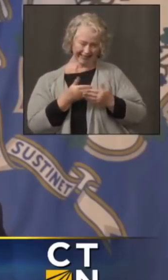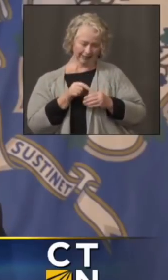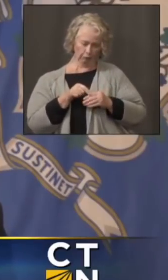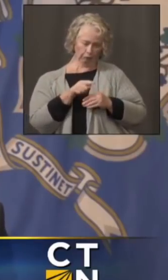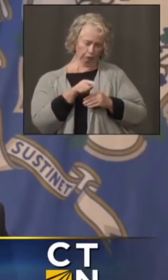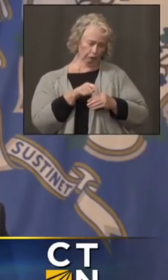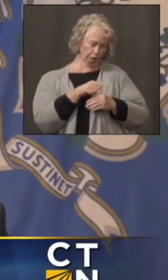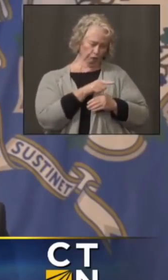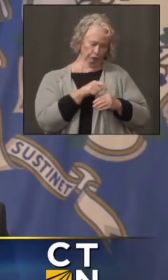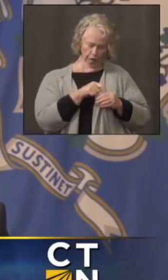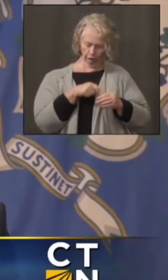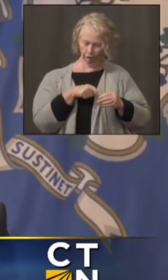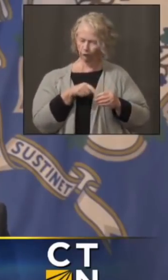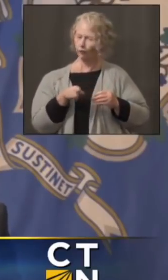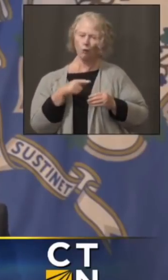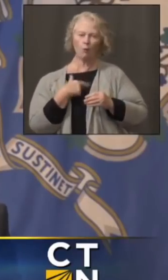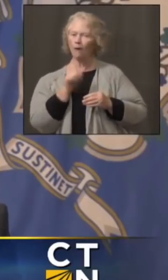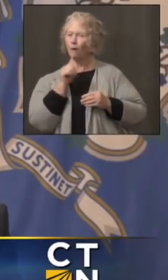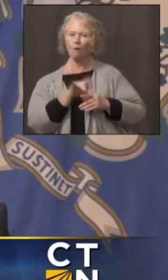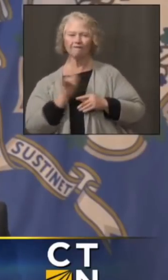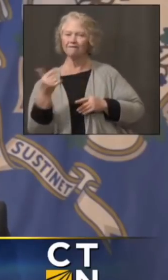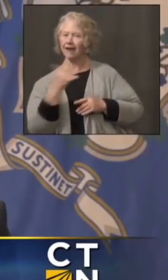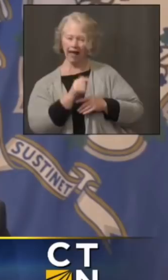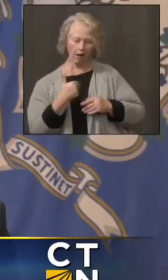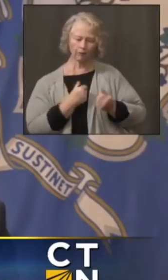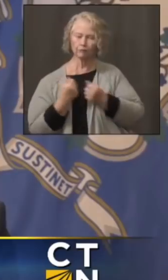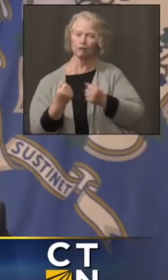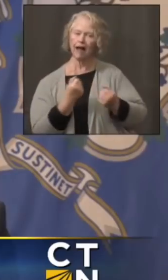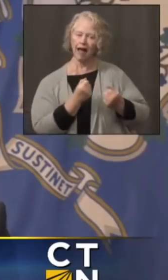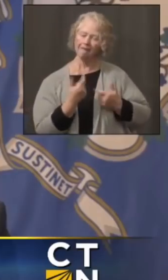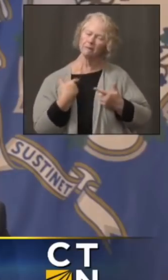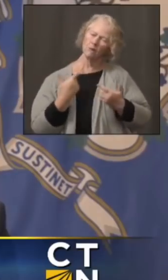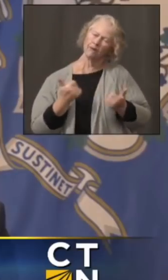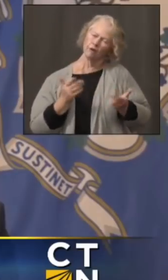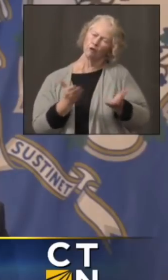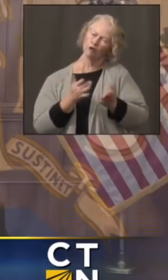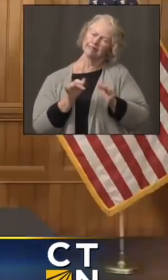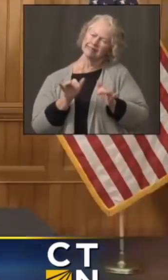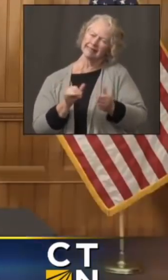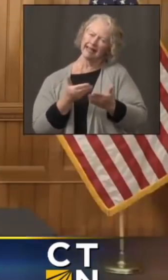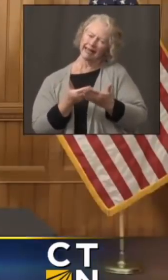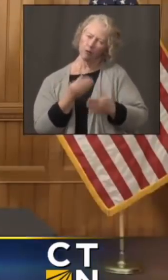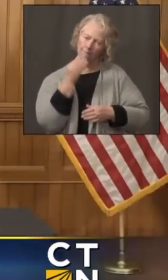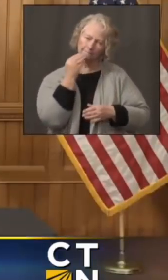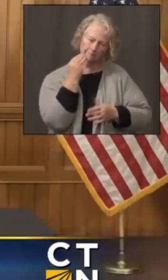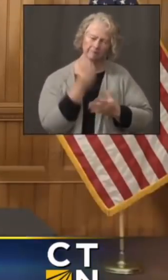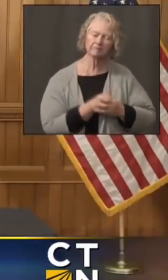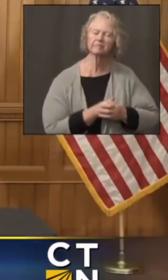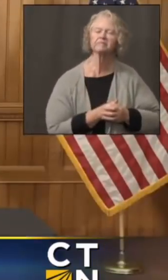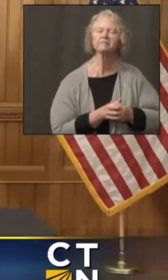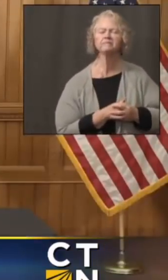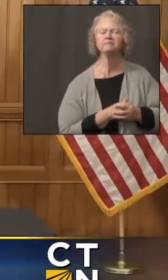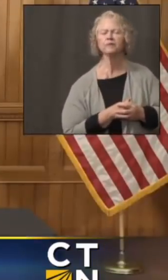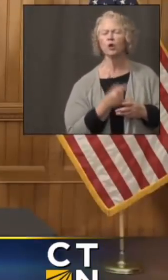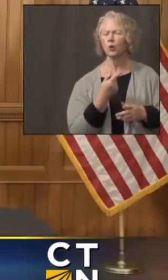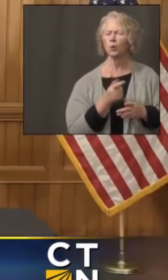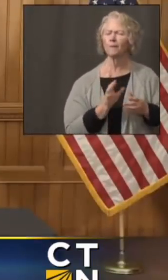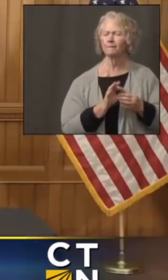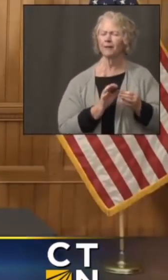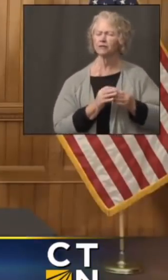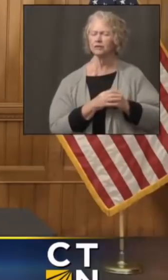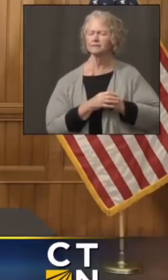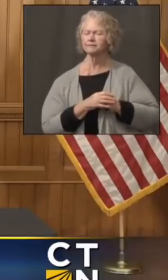forth. You're not flying. But we still urge you to stay close to home. And also, you mentioned the